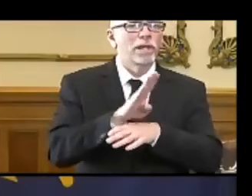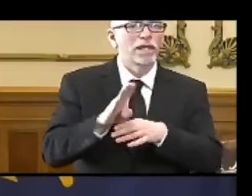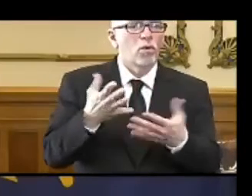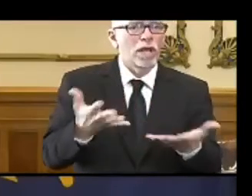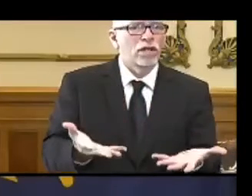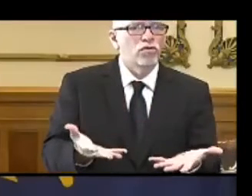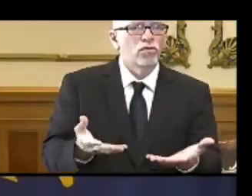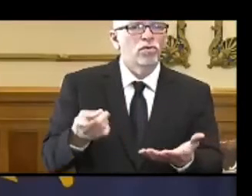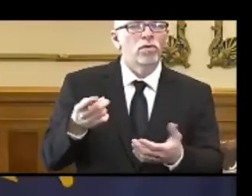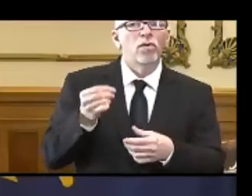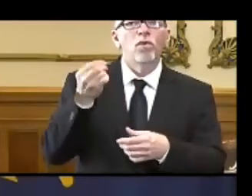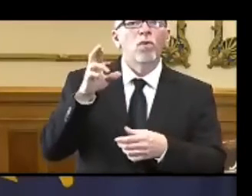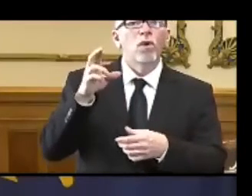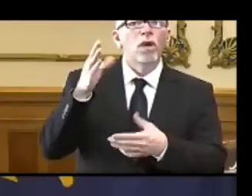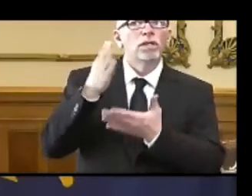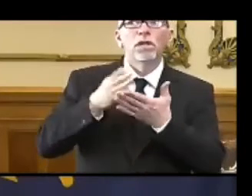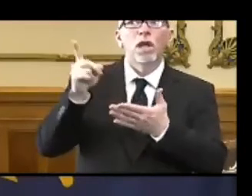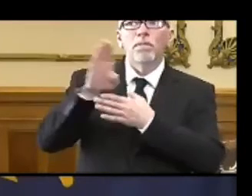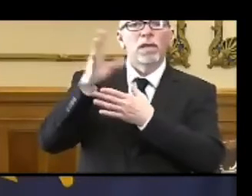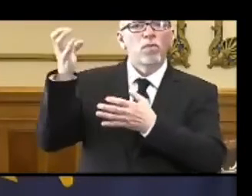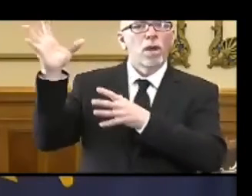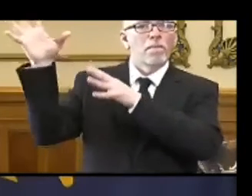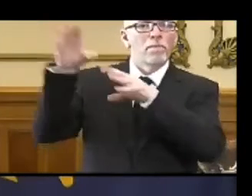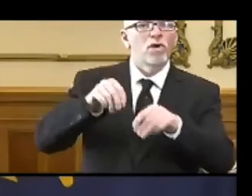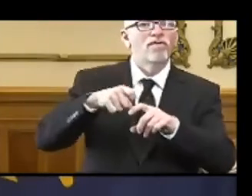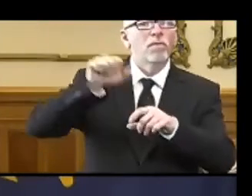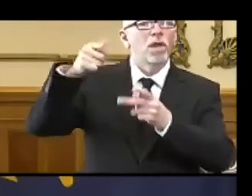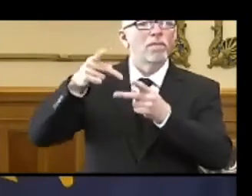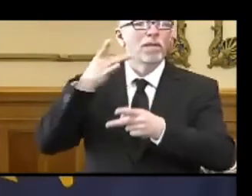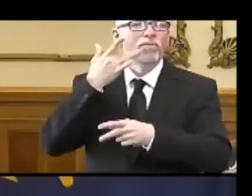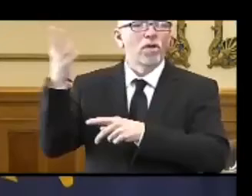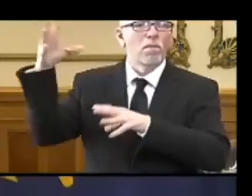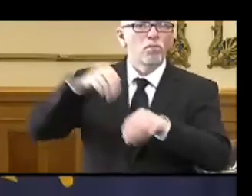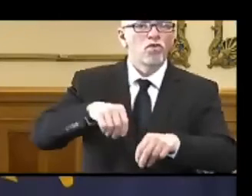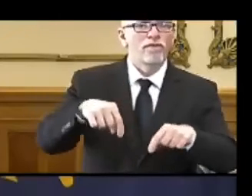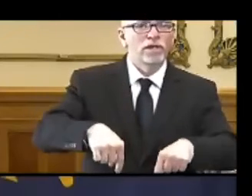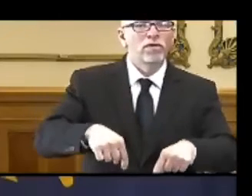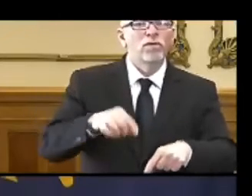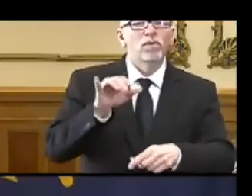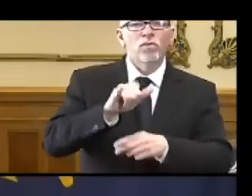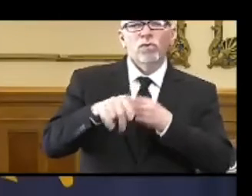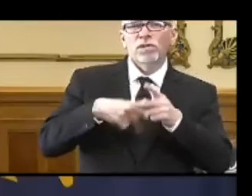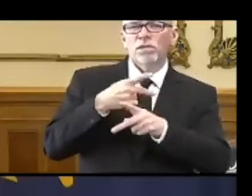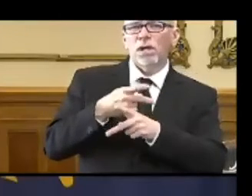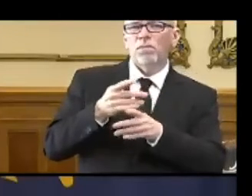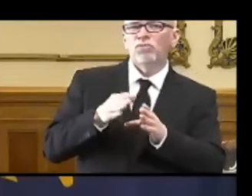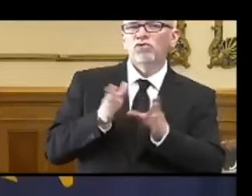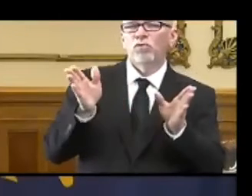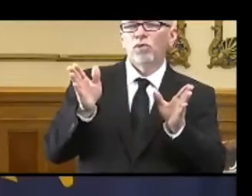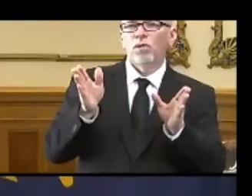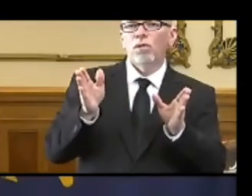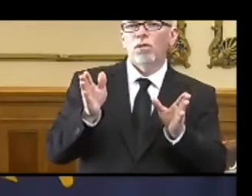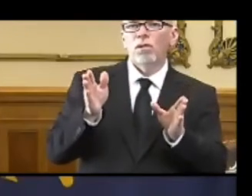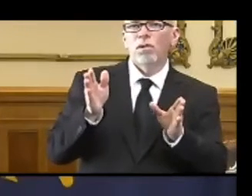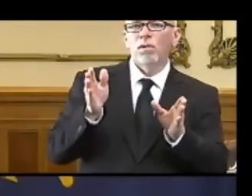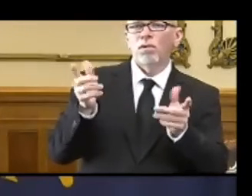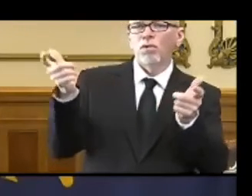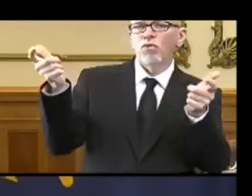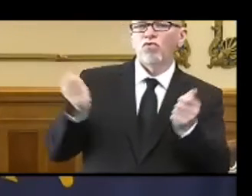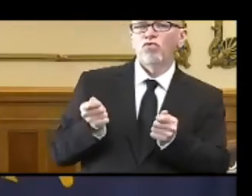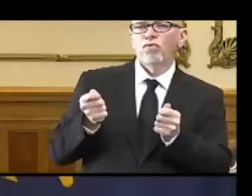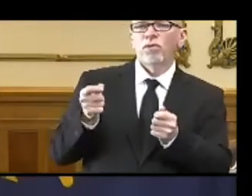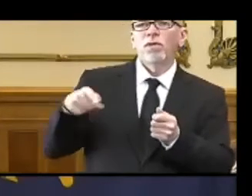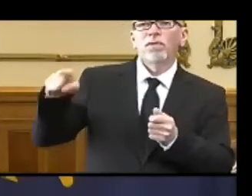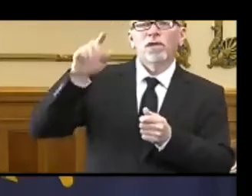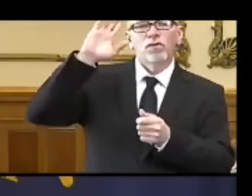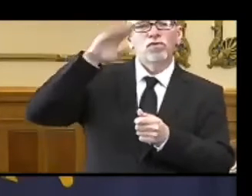here or looking to come here from some faraway place, those are the kind of general lures where they